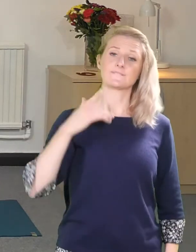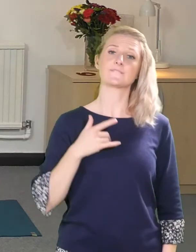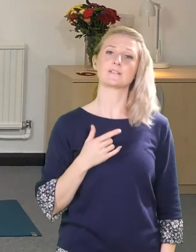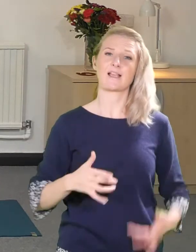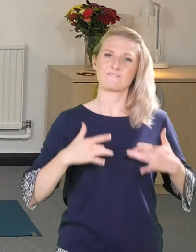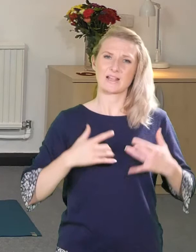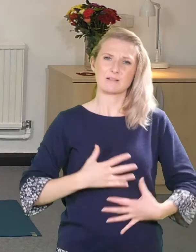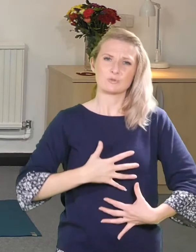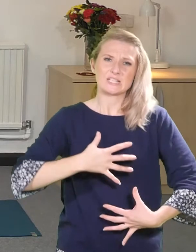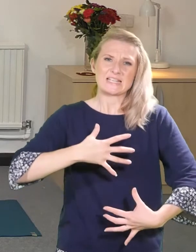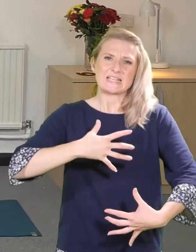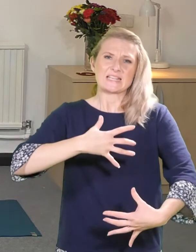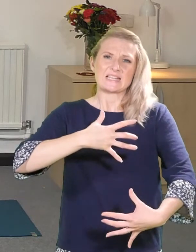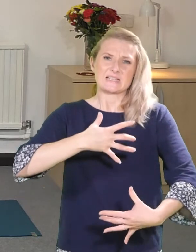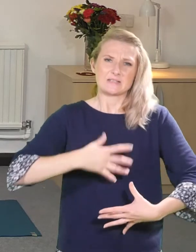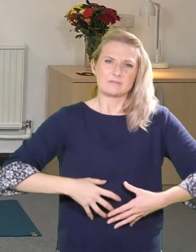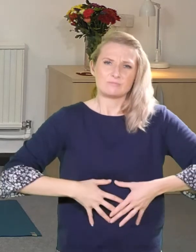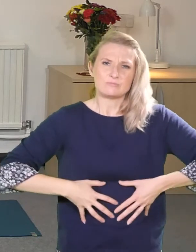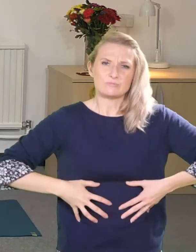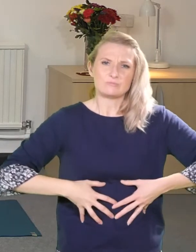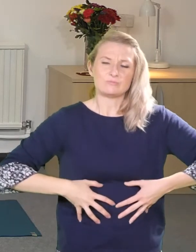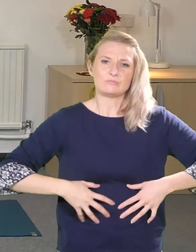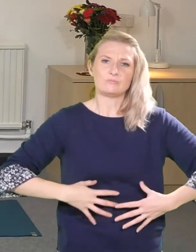belly. 5 breaths.